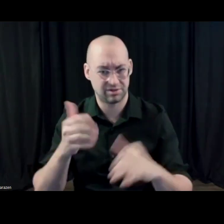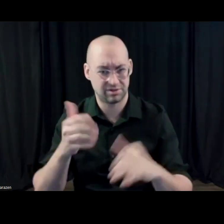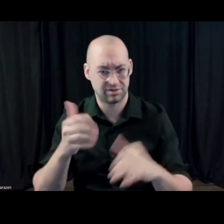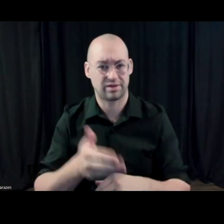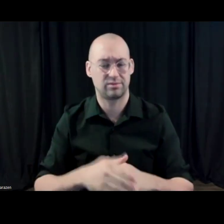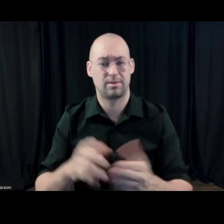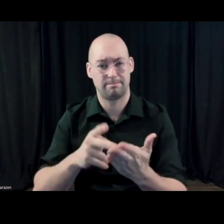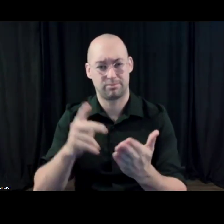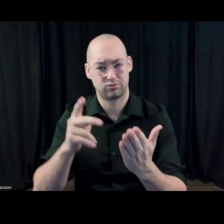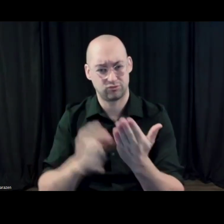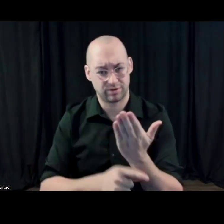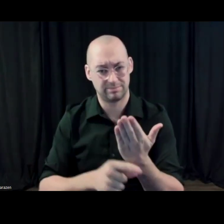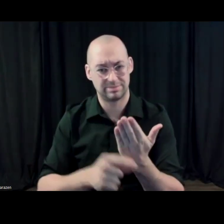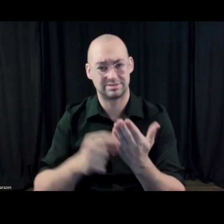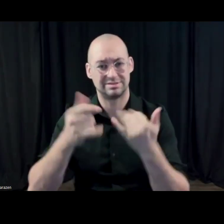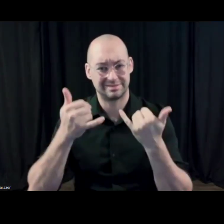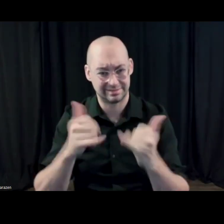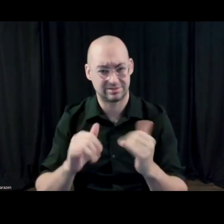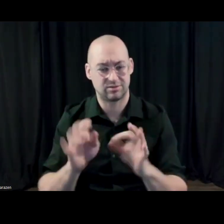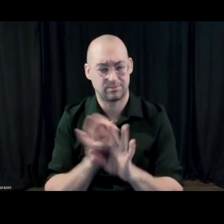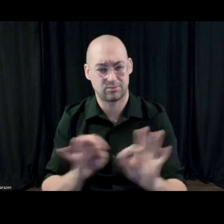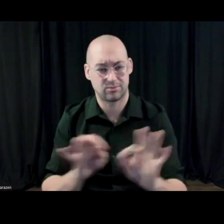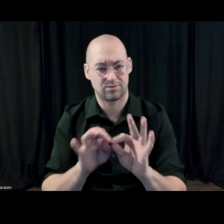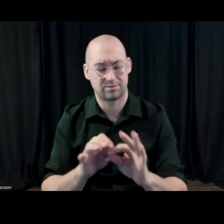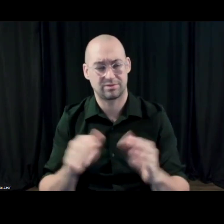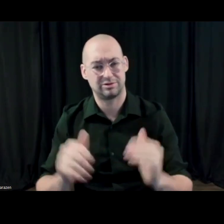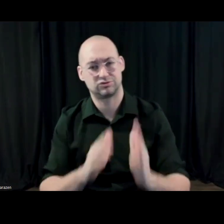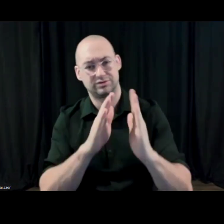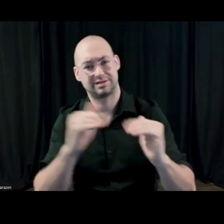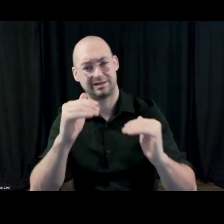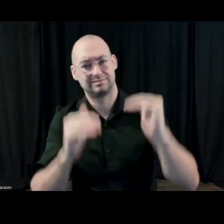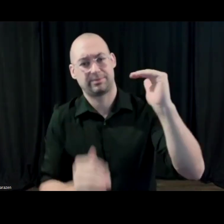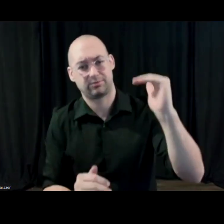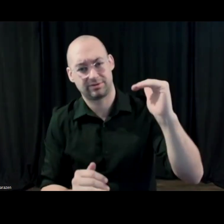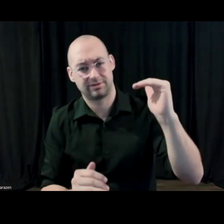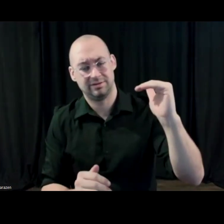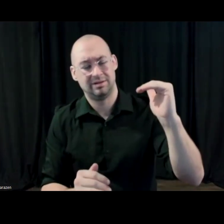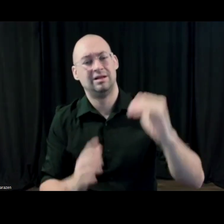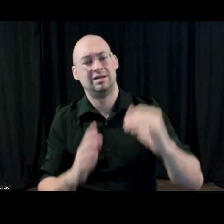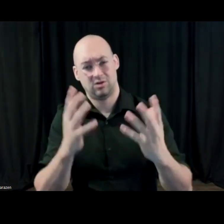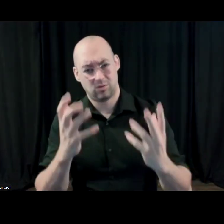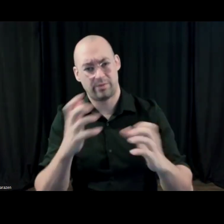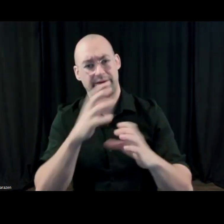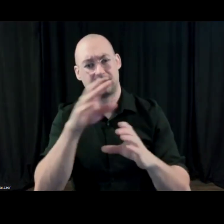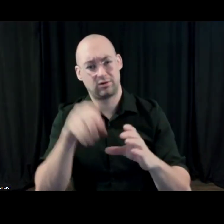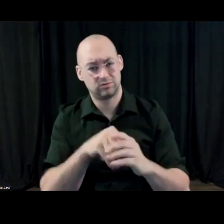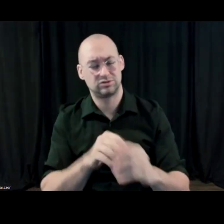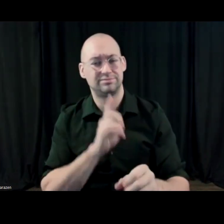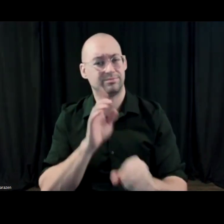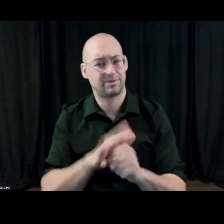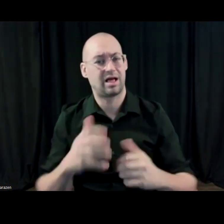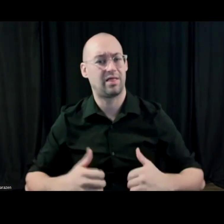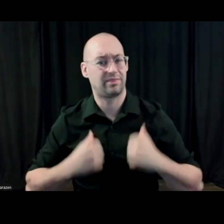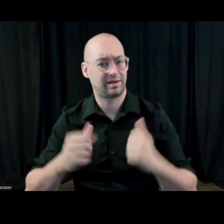critical to addressing disparities and fostering inclusion. And we remain committed to a healthy California for all.